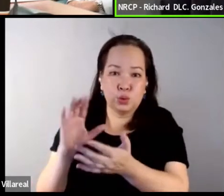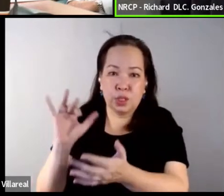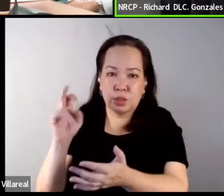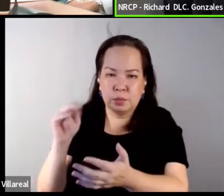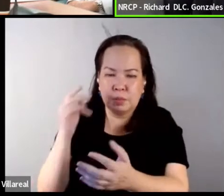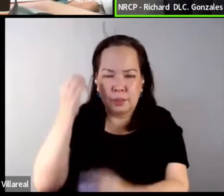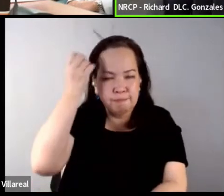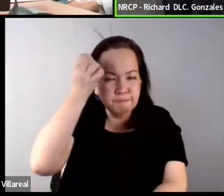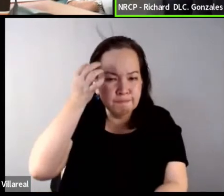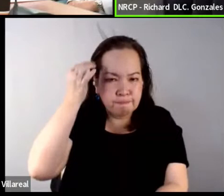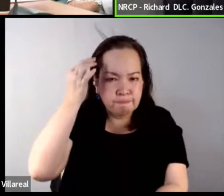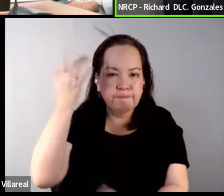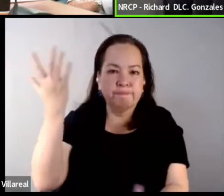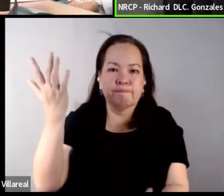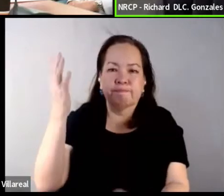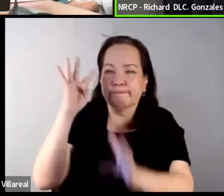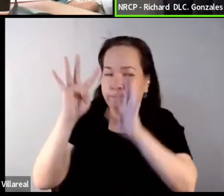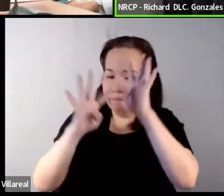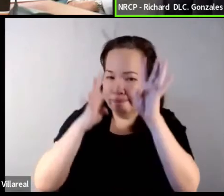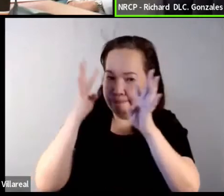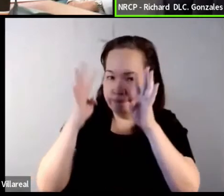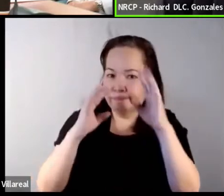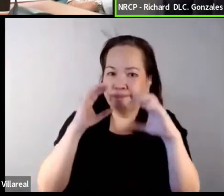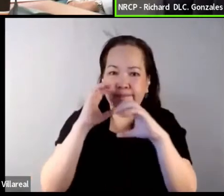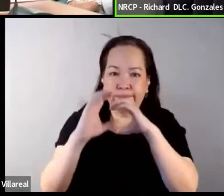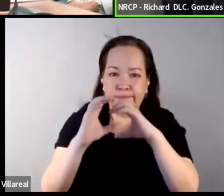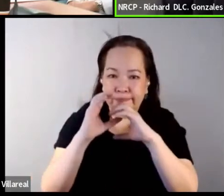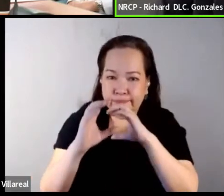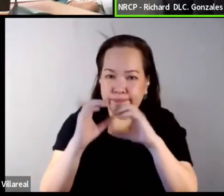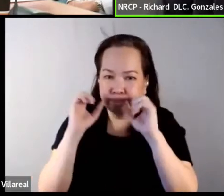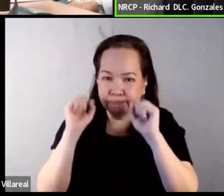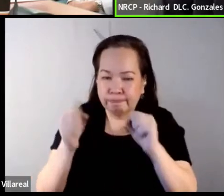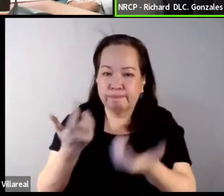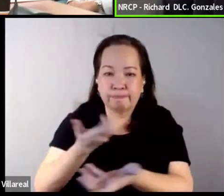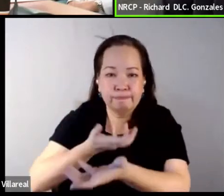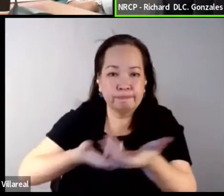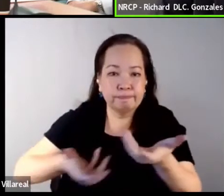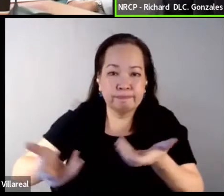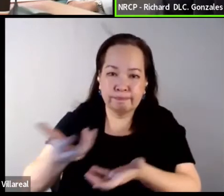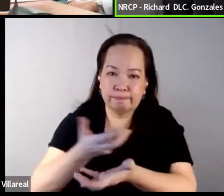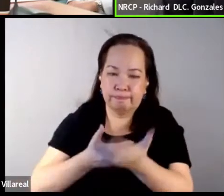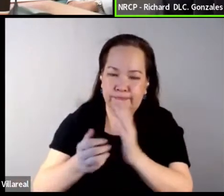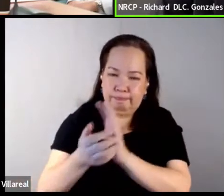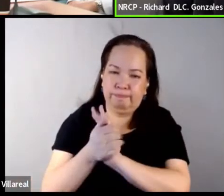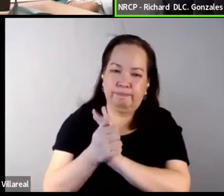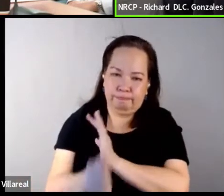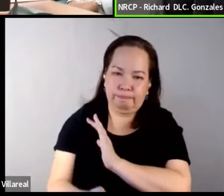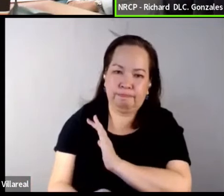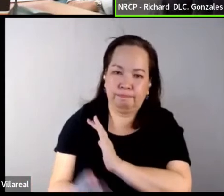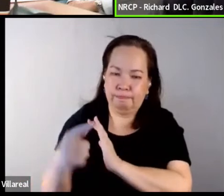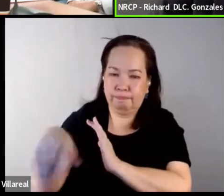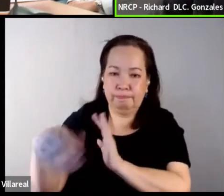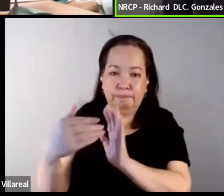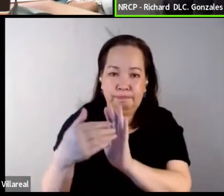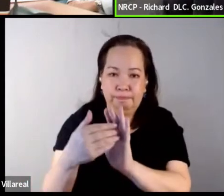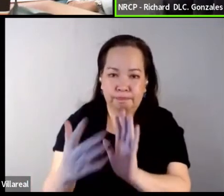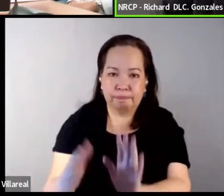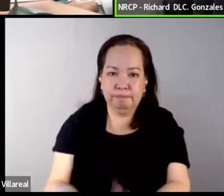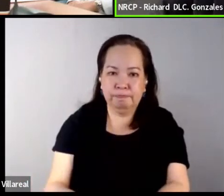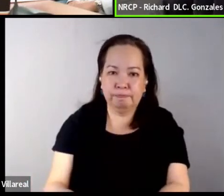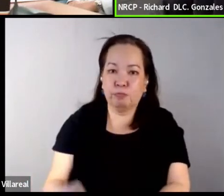critical thinking, creative thinking, communication, and collaboration skills of learners. Our